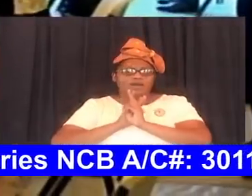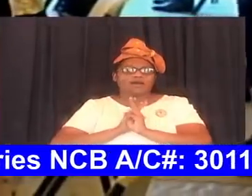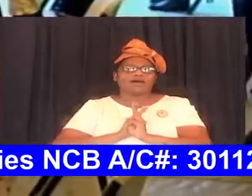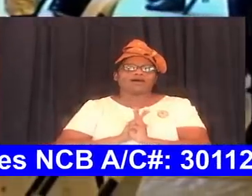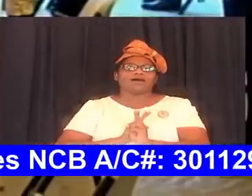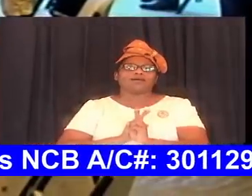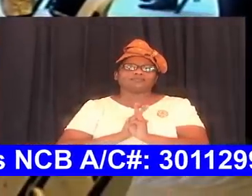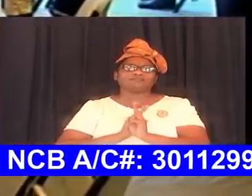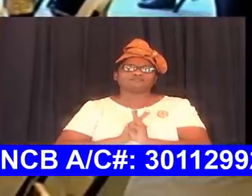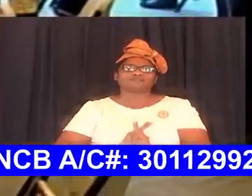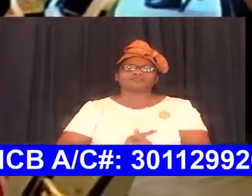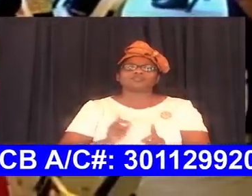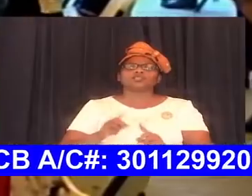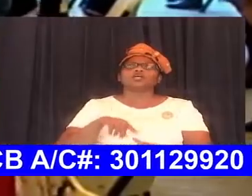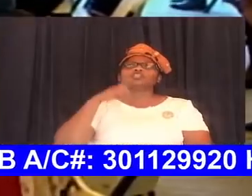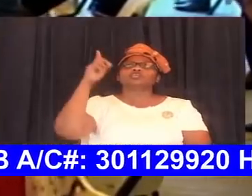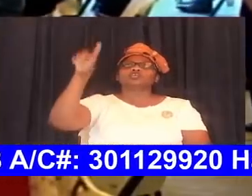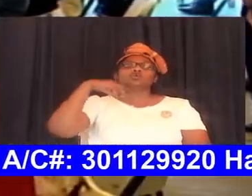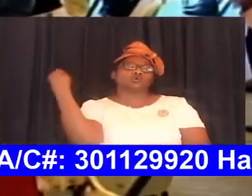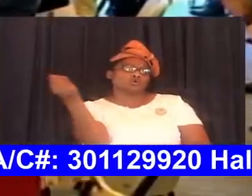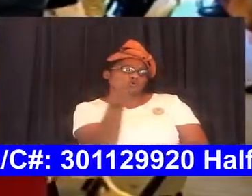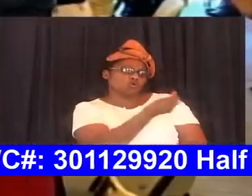worship. Yes, He